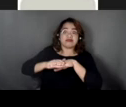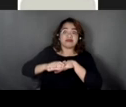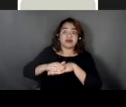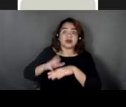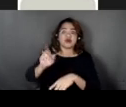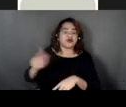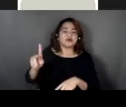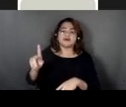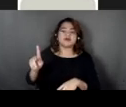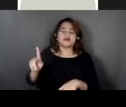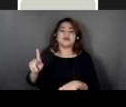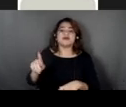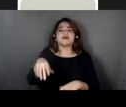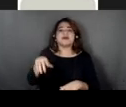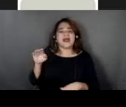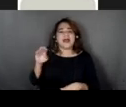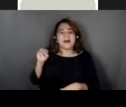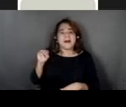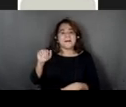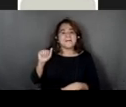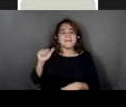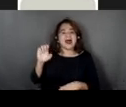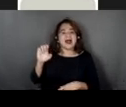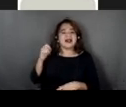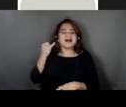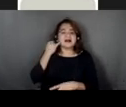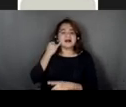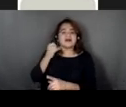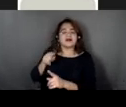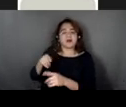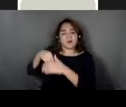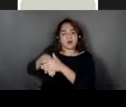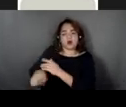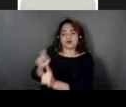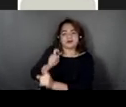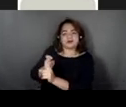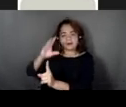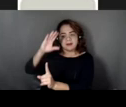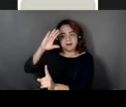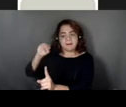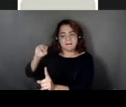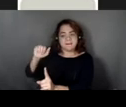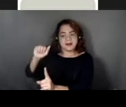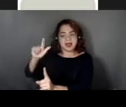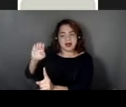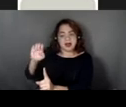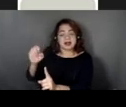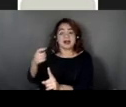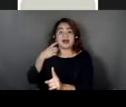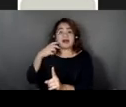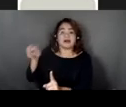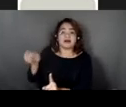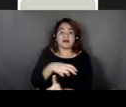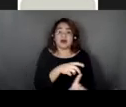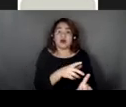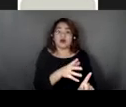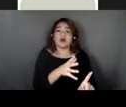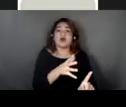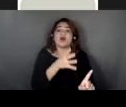male at birth and they go on estrogen, their breast cancer risk will be higher than it was, because